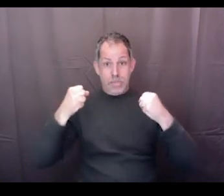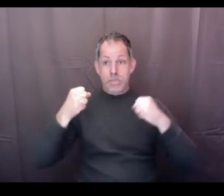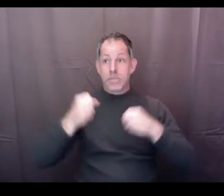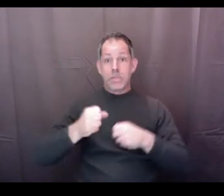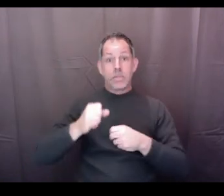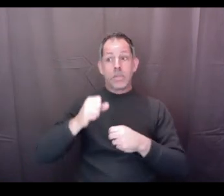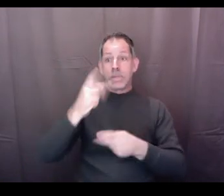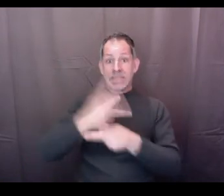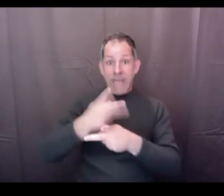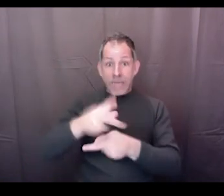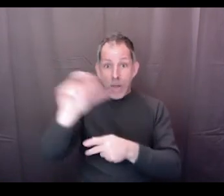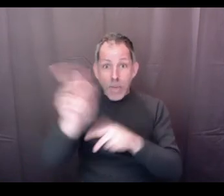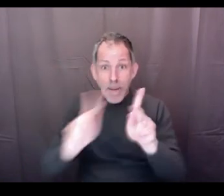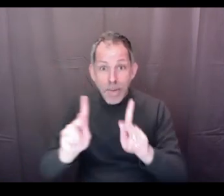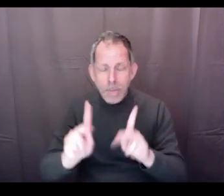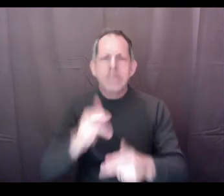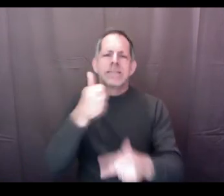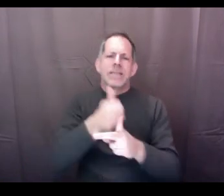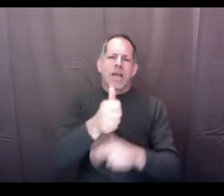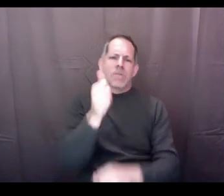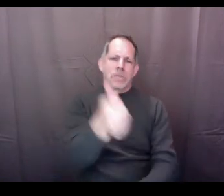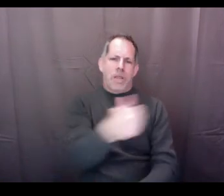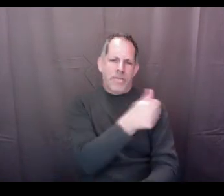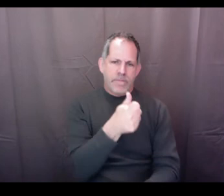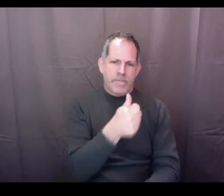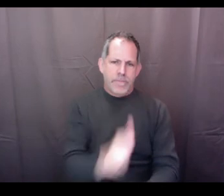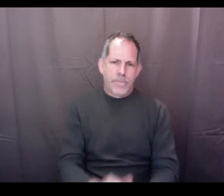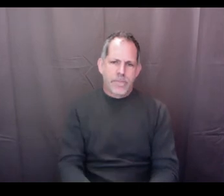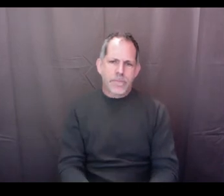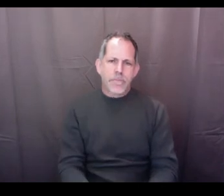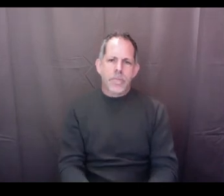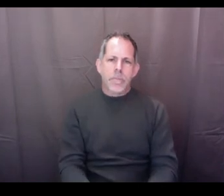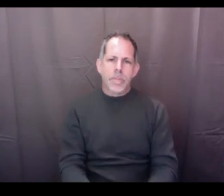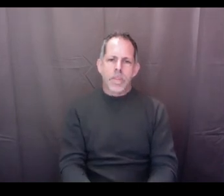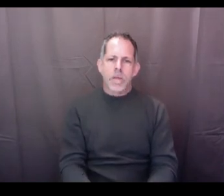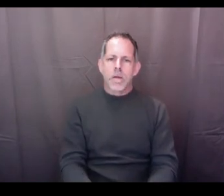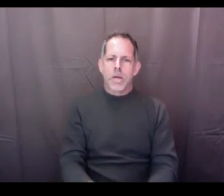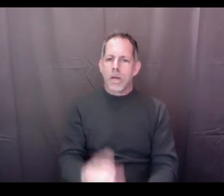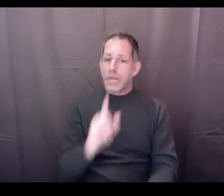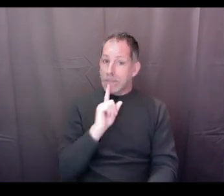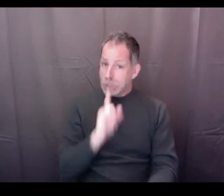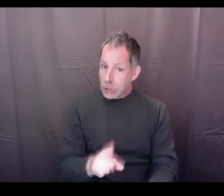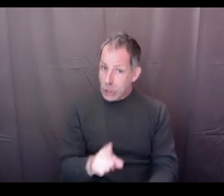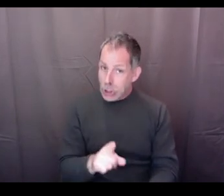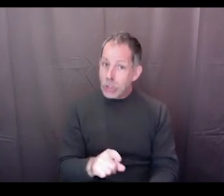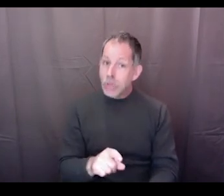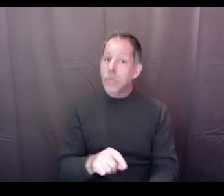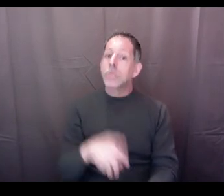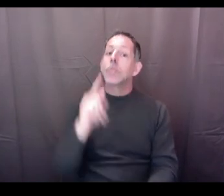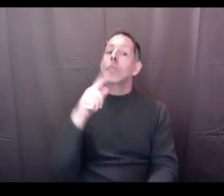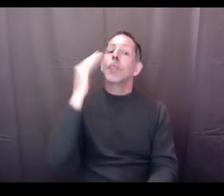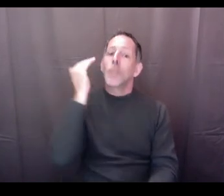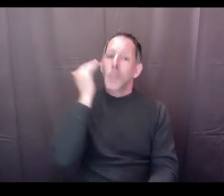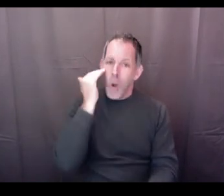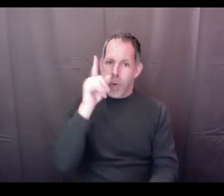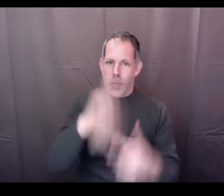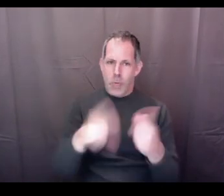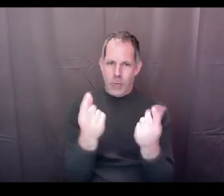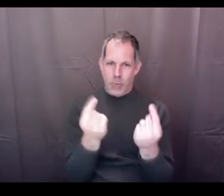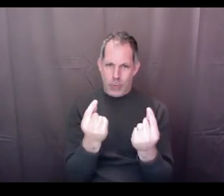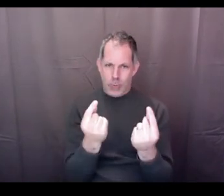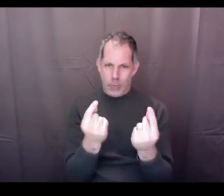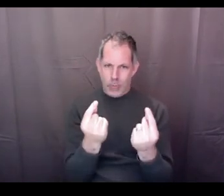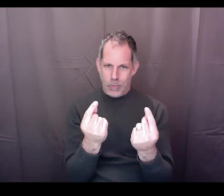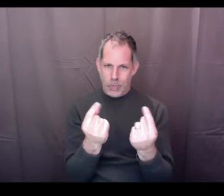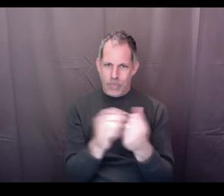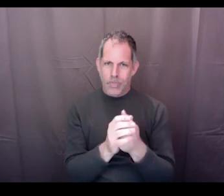of ourselves, to take care of each other, and to really make sure that we are doing some of the things